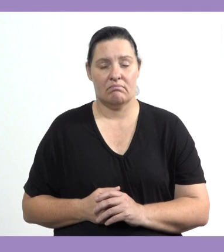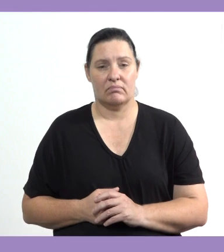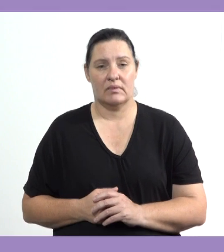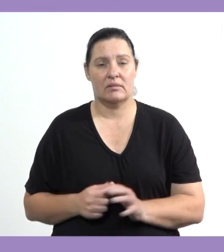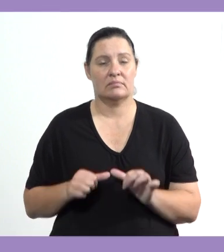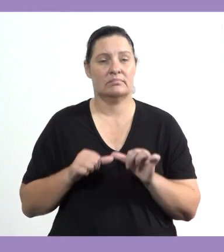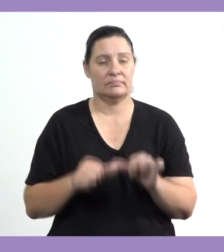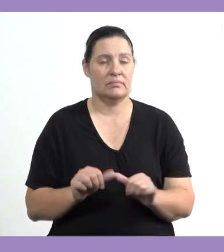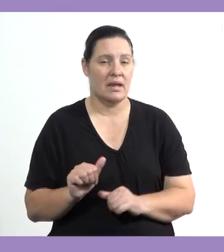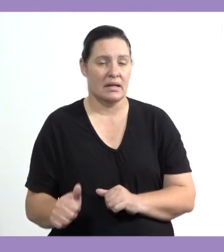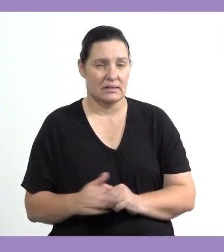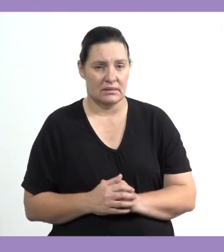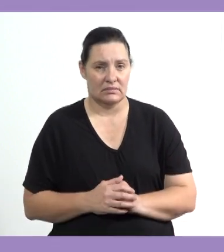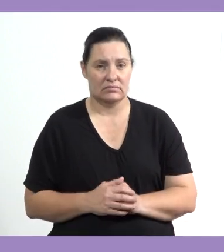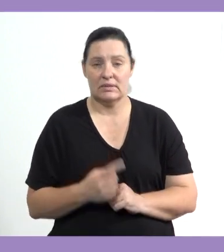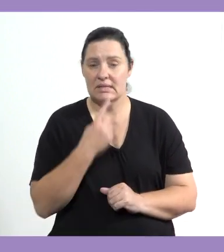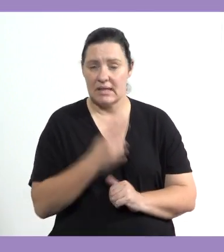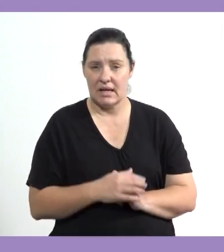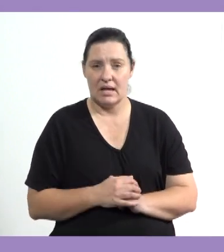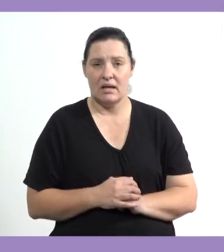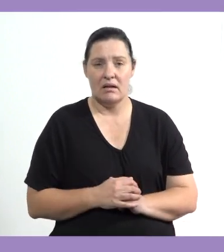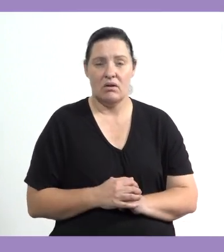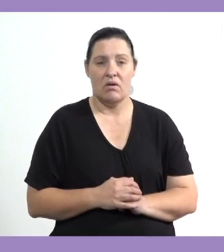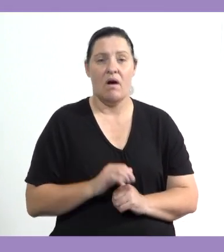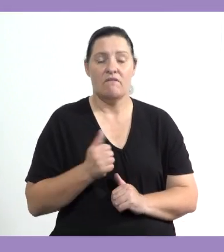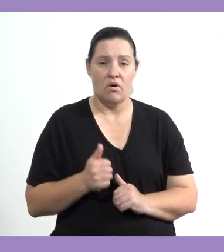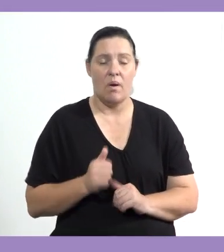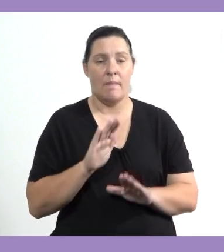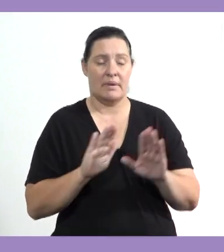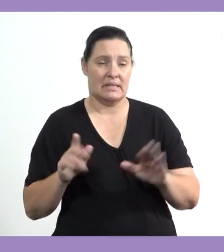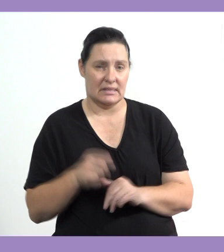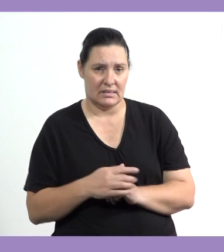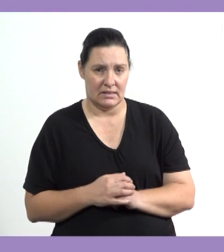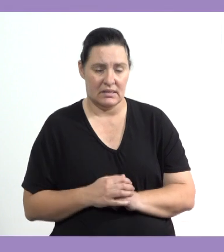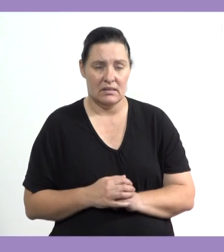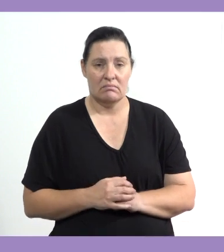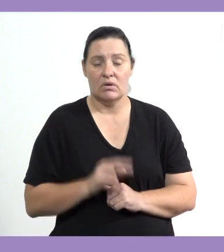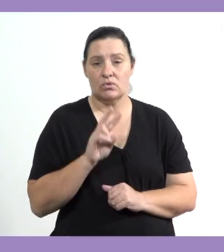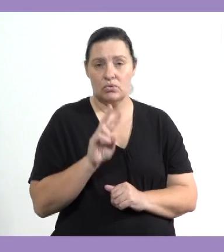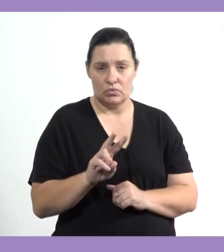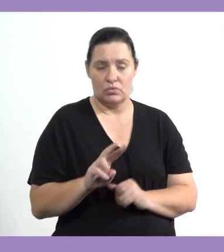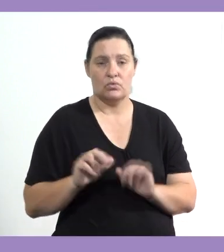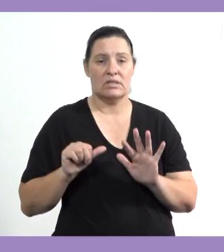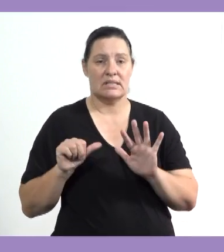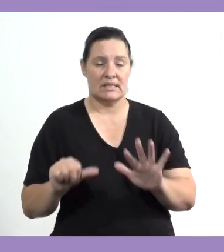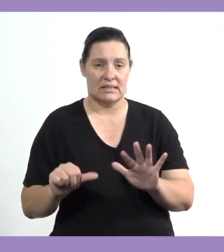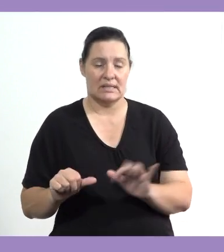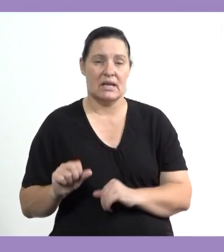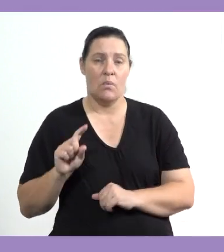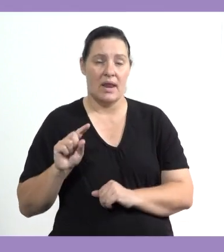Let's go on to the next pattern. It says here, considering the following numeric pattern, that is 2,